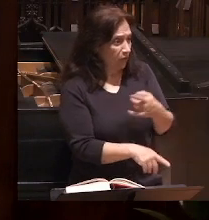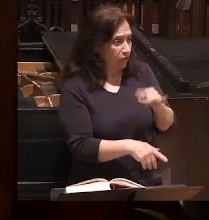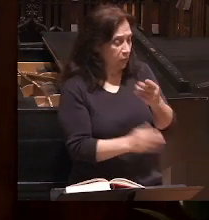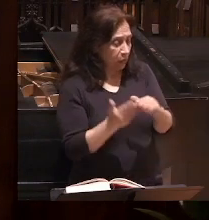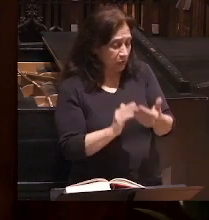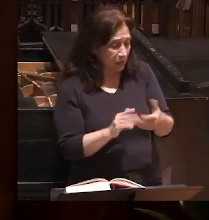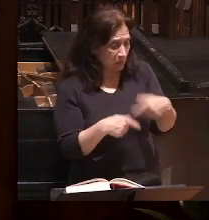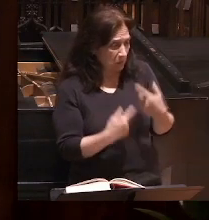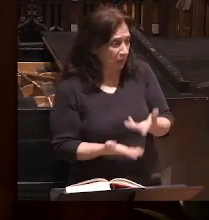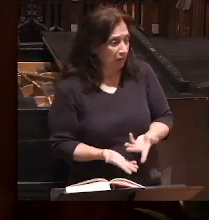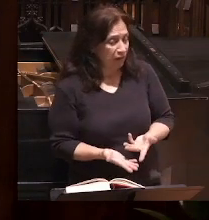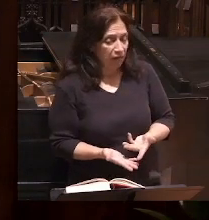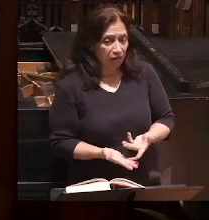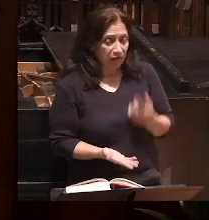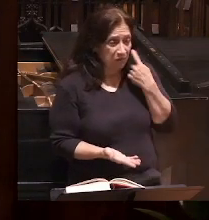in these days?